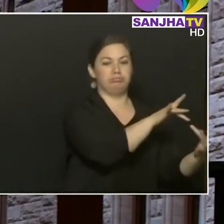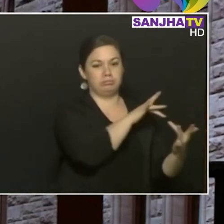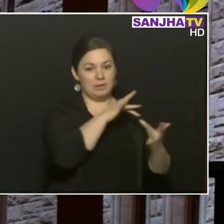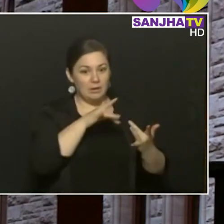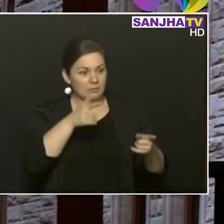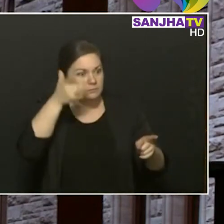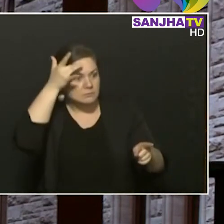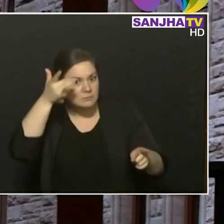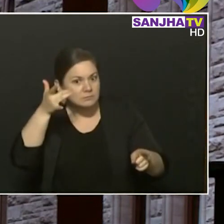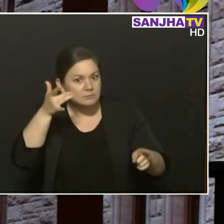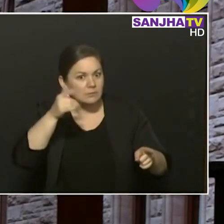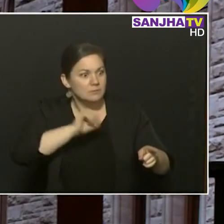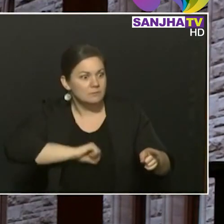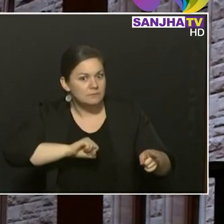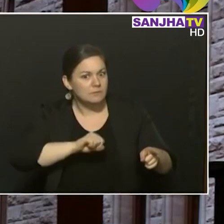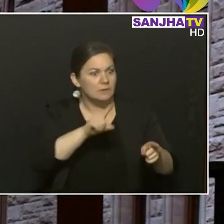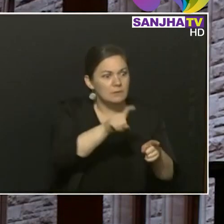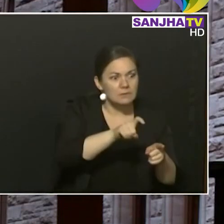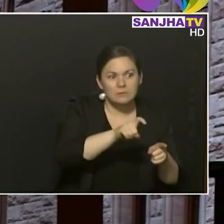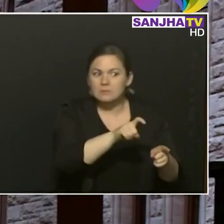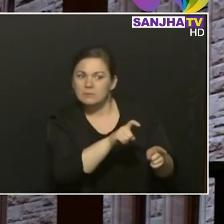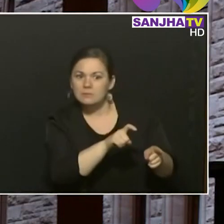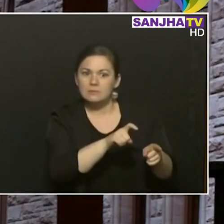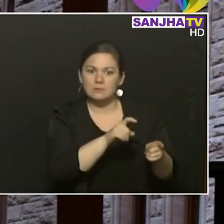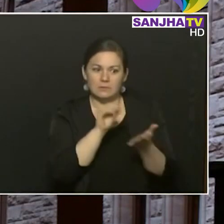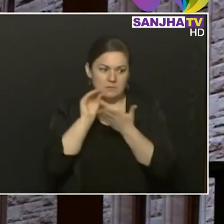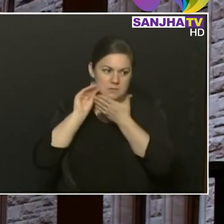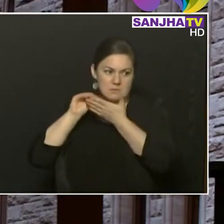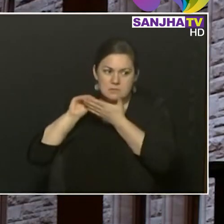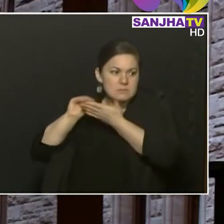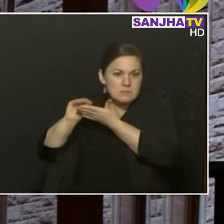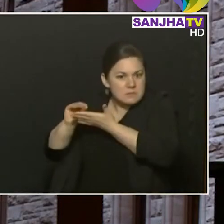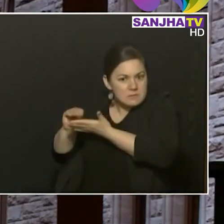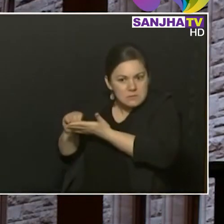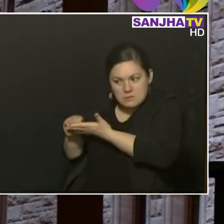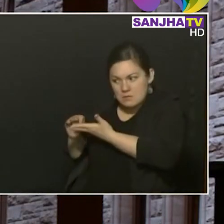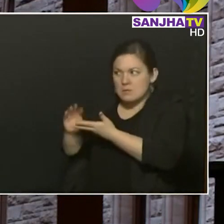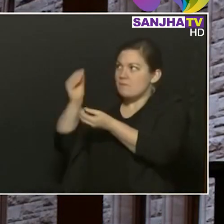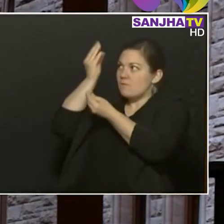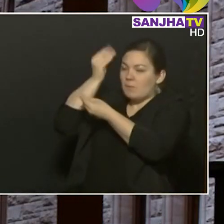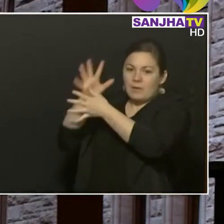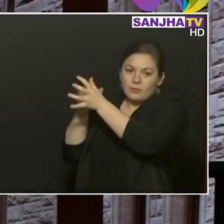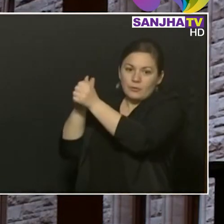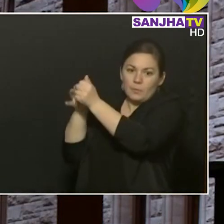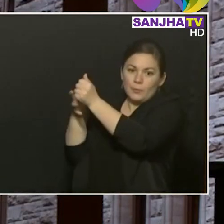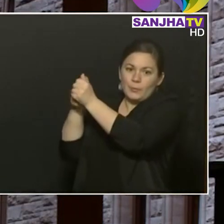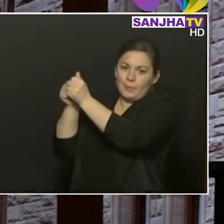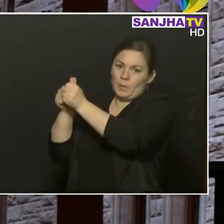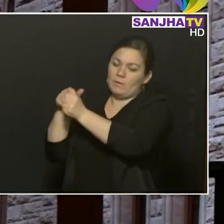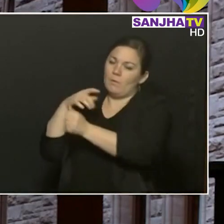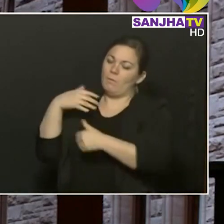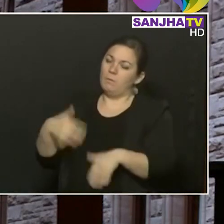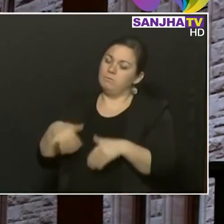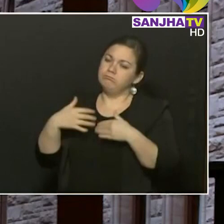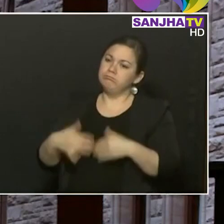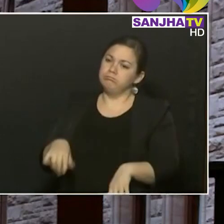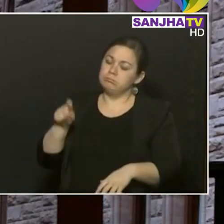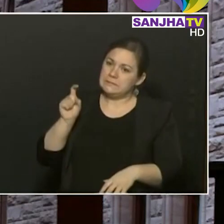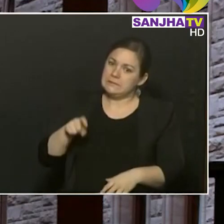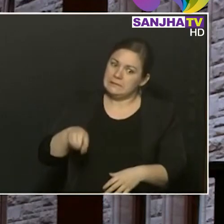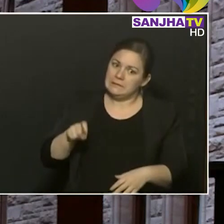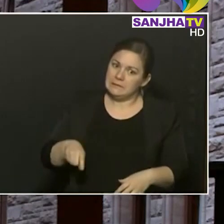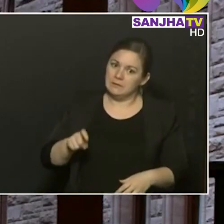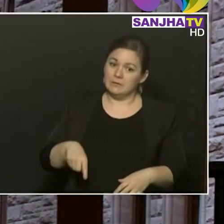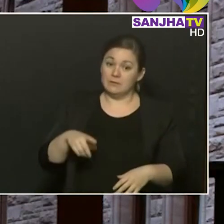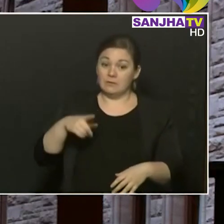in place, especially as we come down and go into the let's say we positively go through the downer side in the summer and throughout